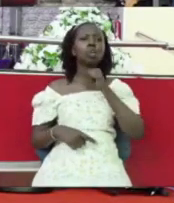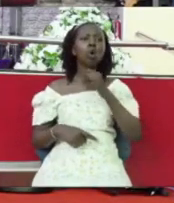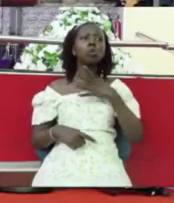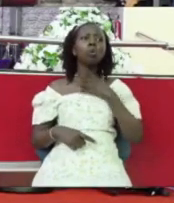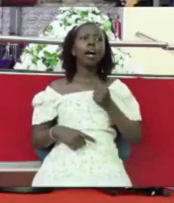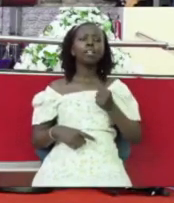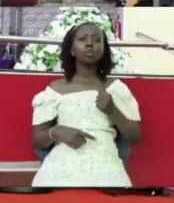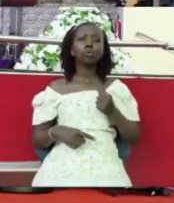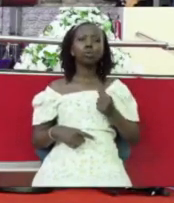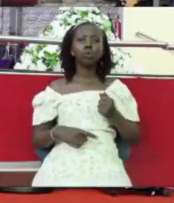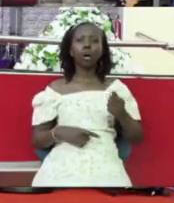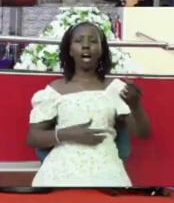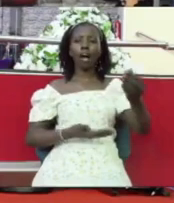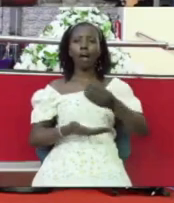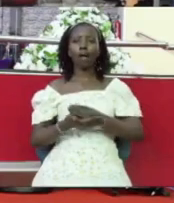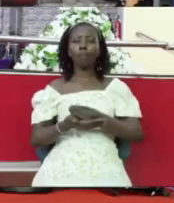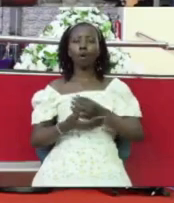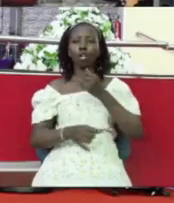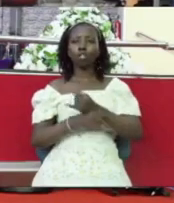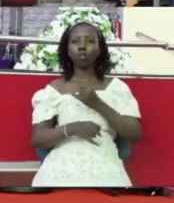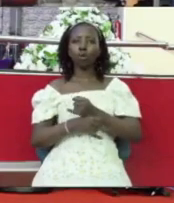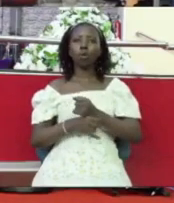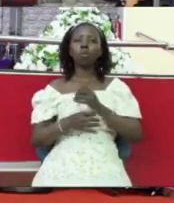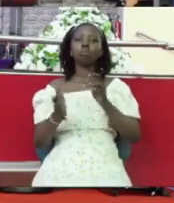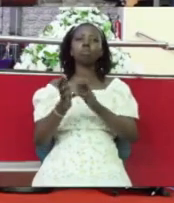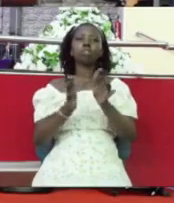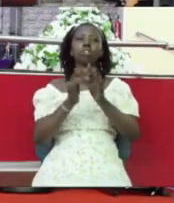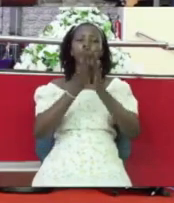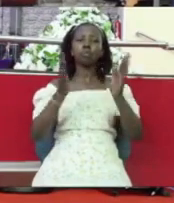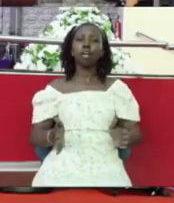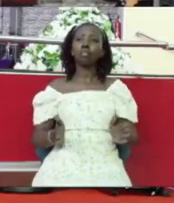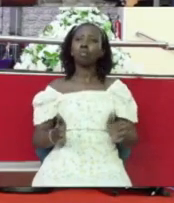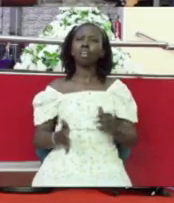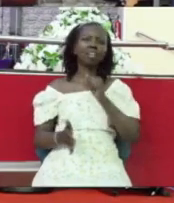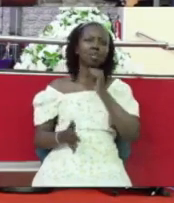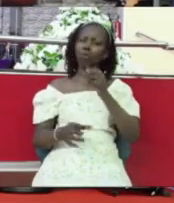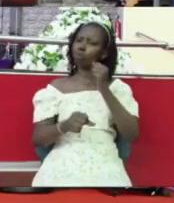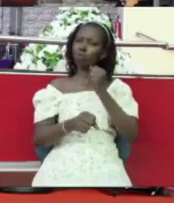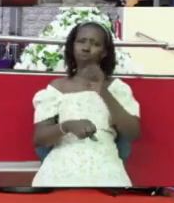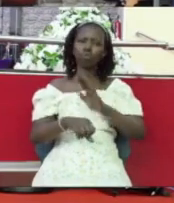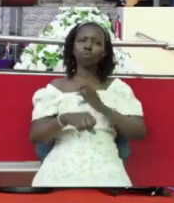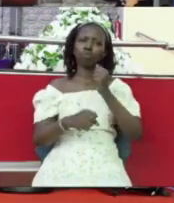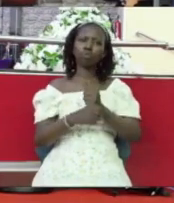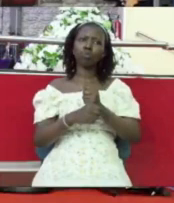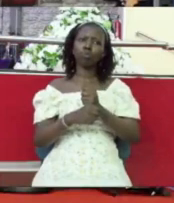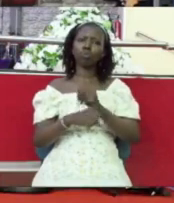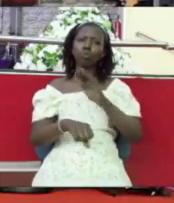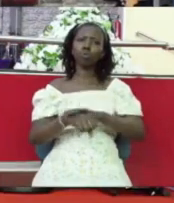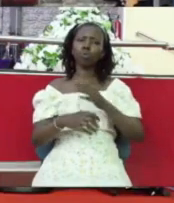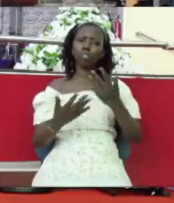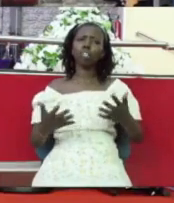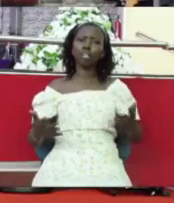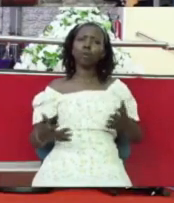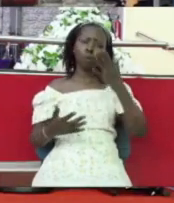watu nafasi za kutosha nimesikia watu wakisema mimi sitaki kuajiri watu. And that is not a good thing. Na hiyo si kitu mzuri. We need to change